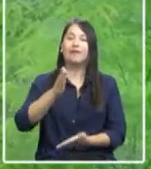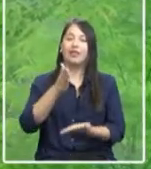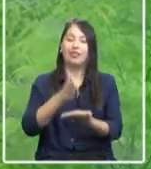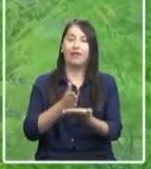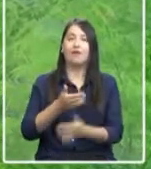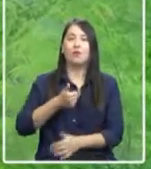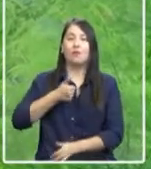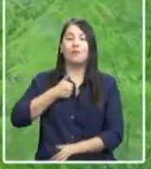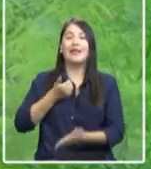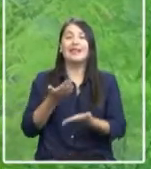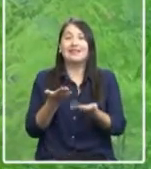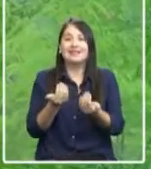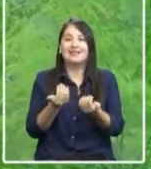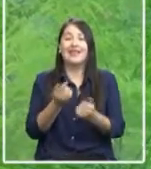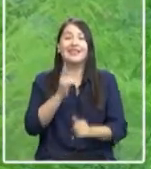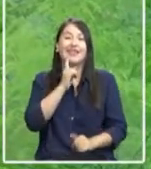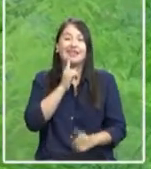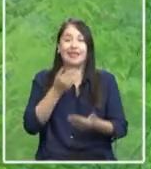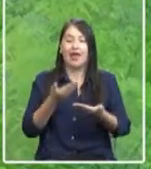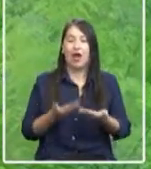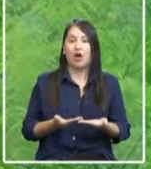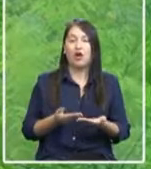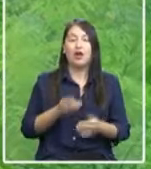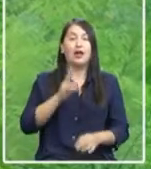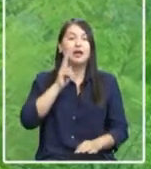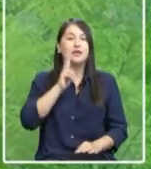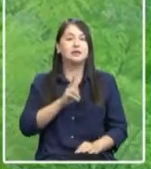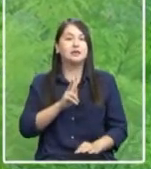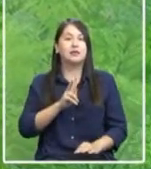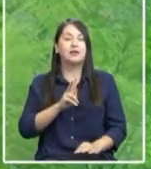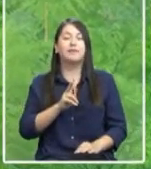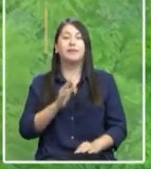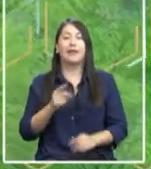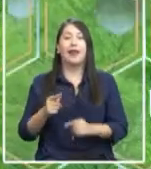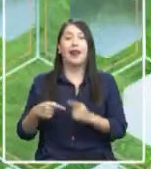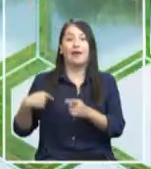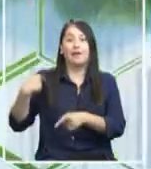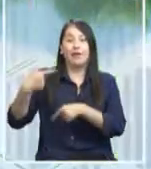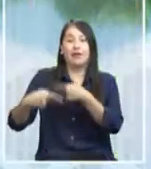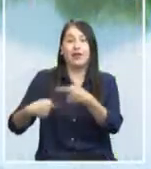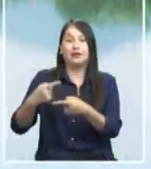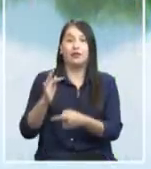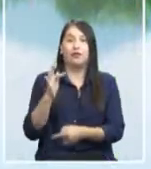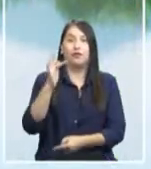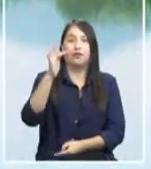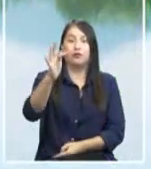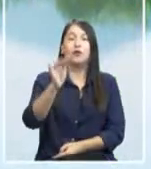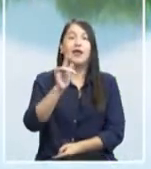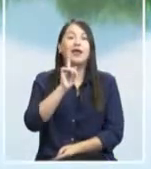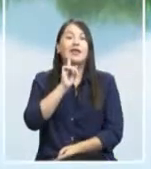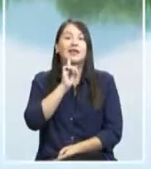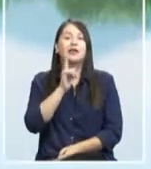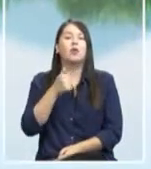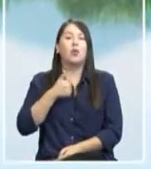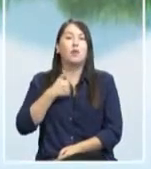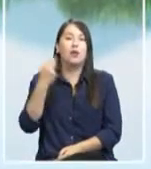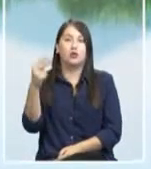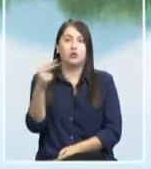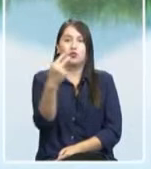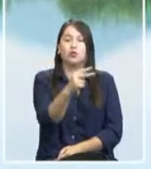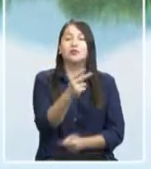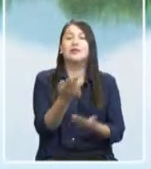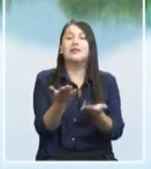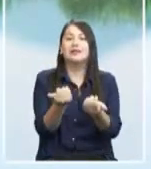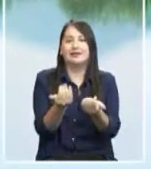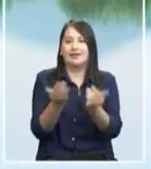needs. So future generations is very open-ended. This looks as far into the future as we can possibly imagine. And